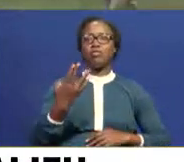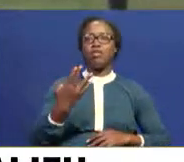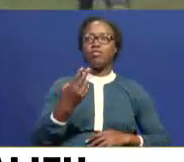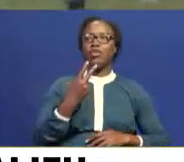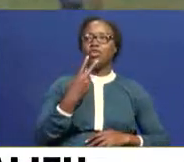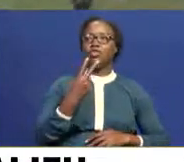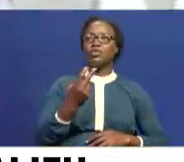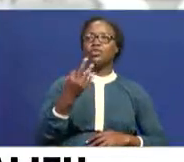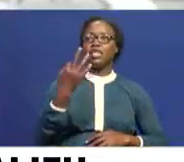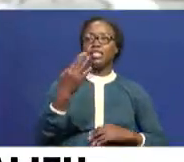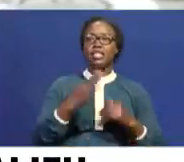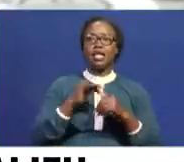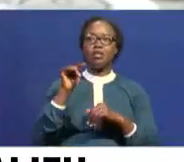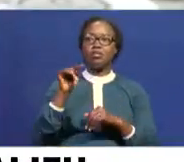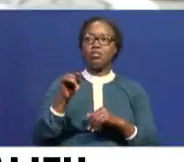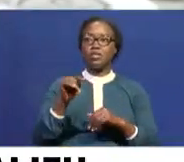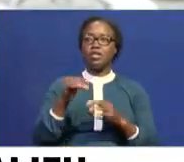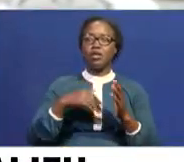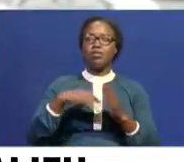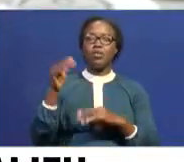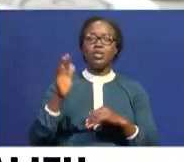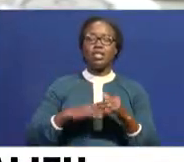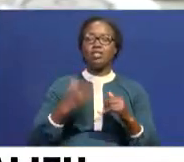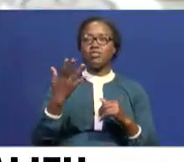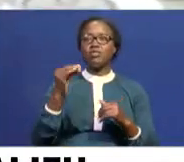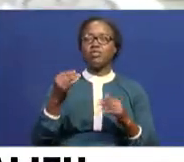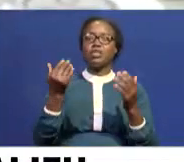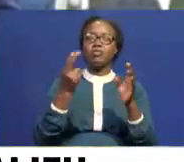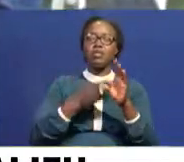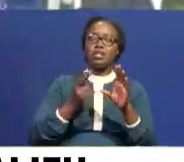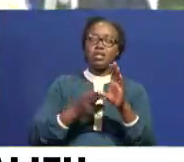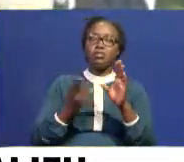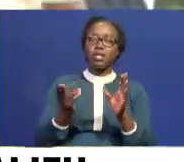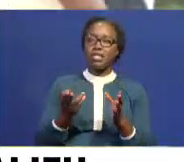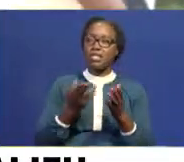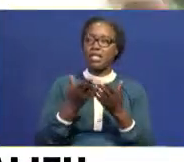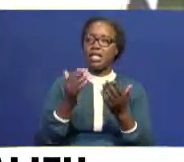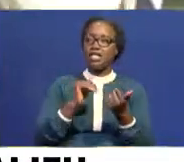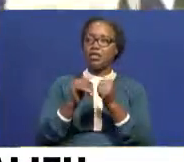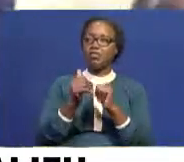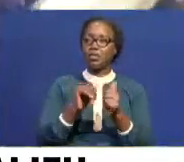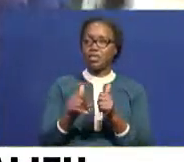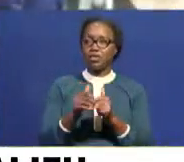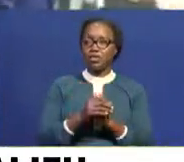239. Zaidi ya wachezaji 50 walishiriki kwenye mashindano hayo.